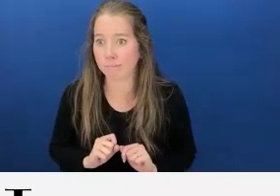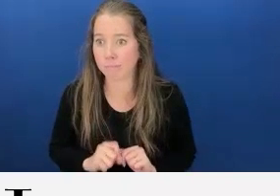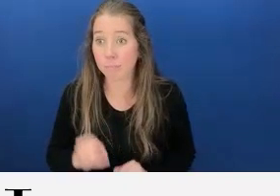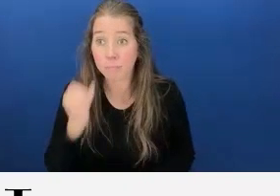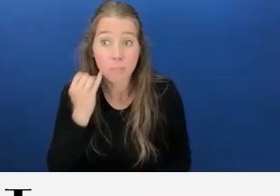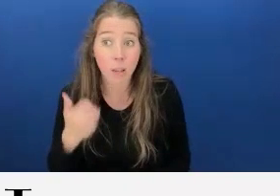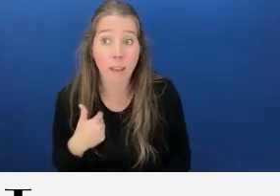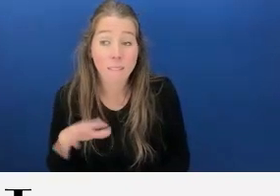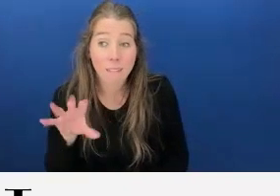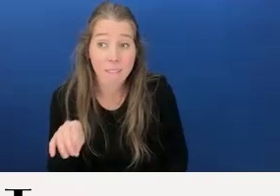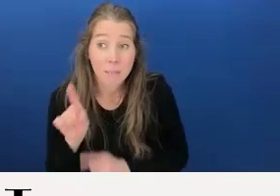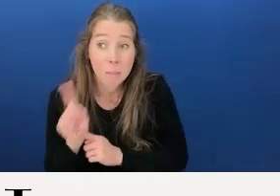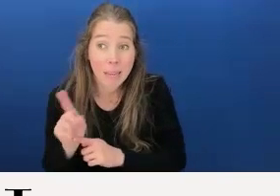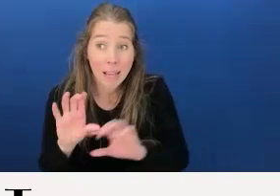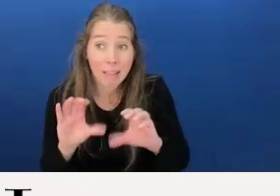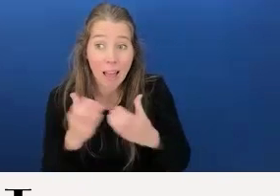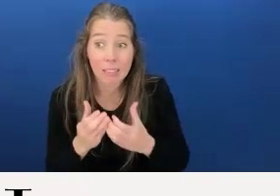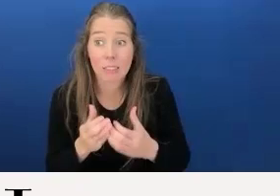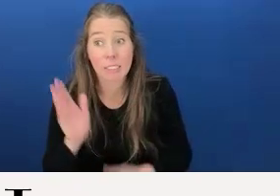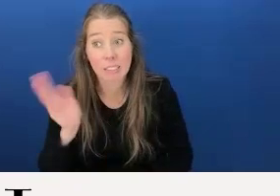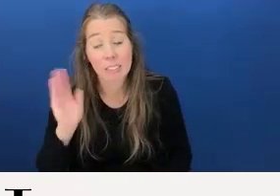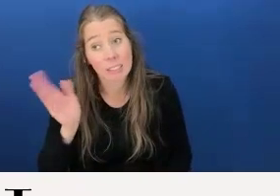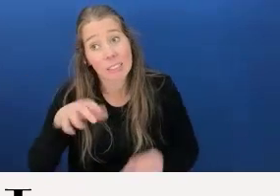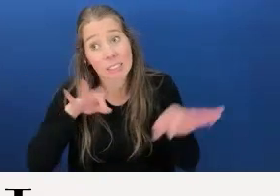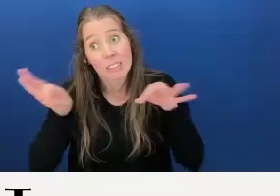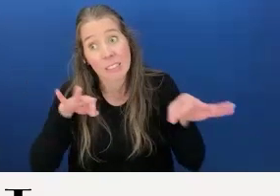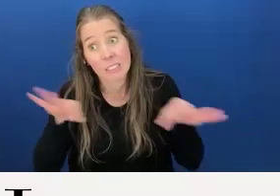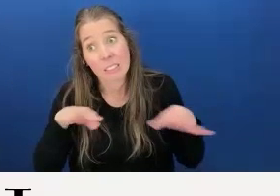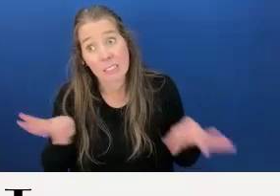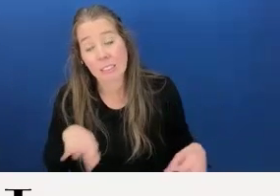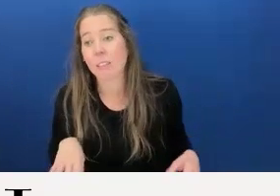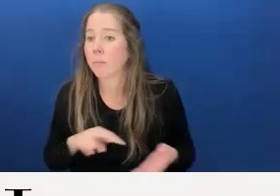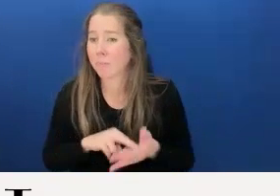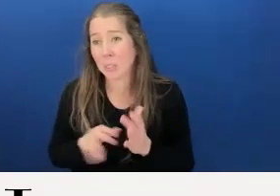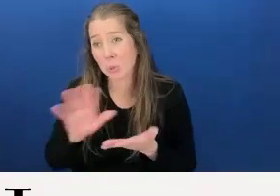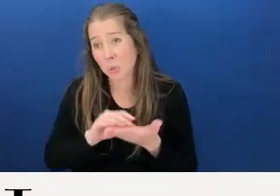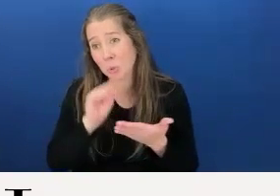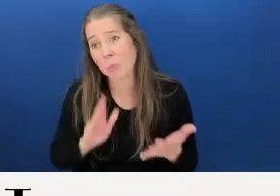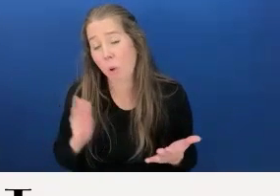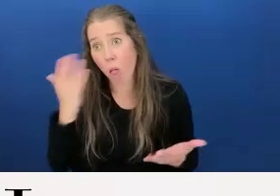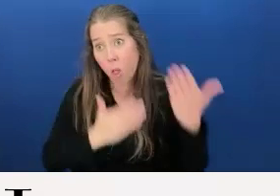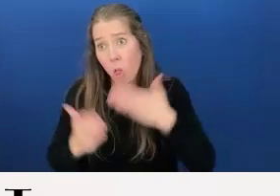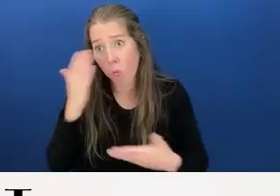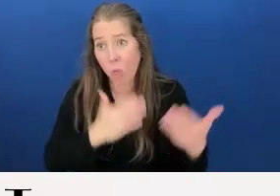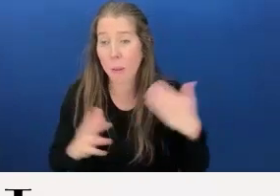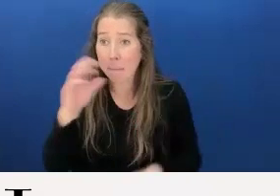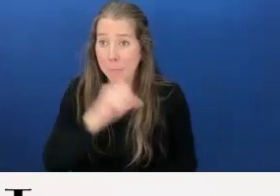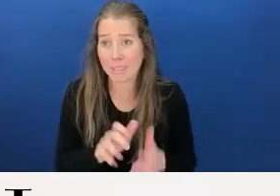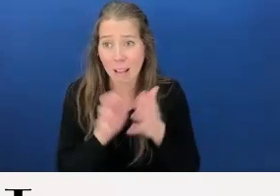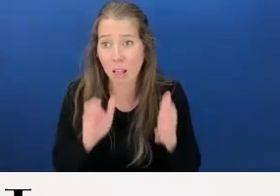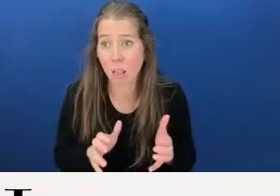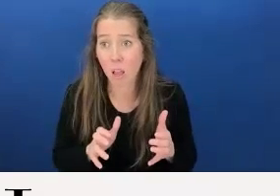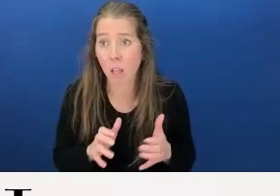a 50-minute class and you're just going, your students are missing a lot of that. Not because you're not fantastic and